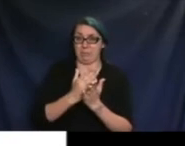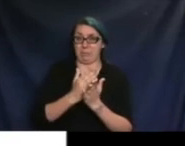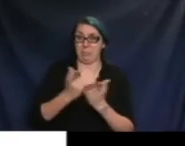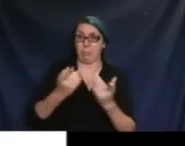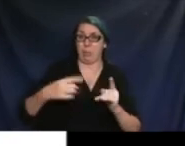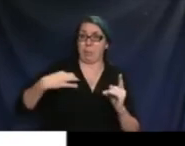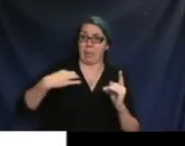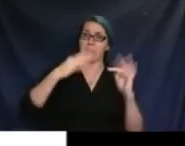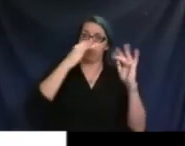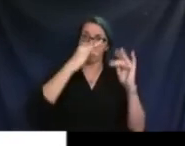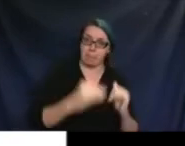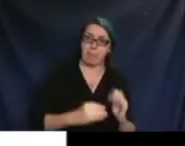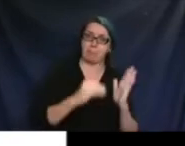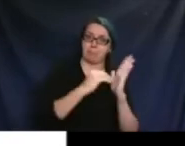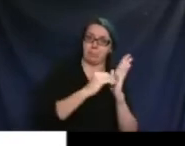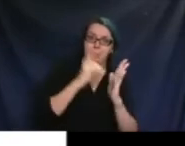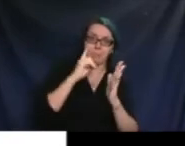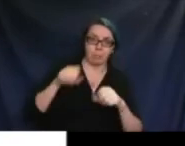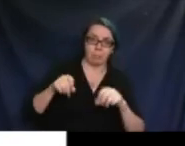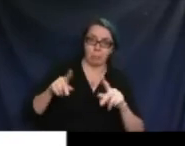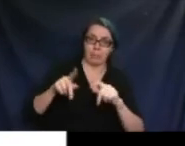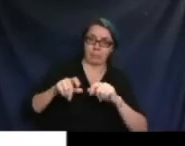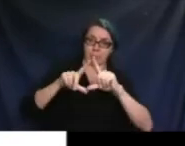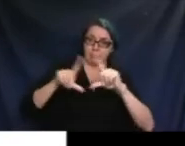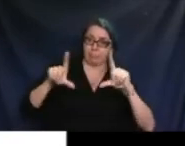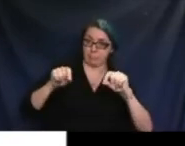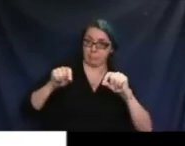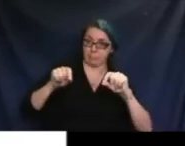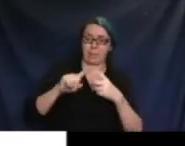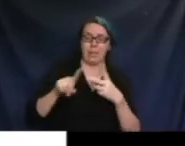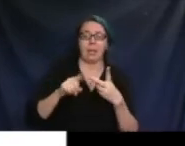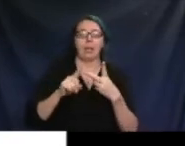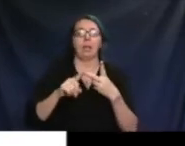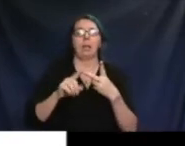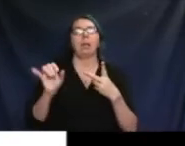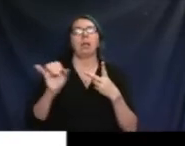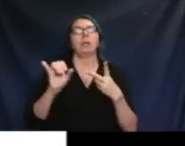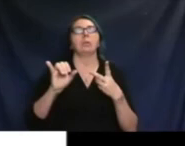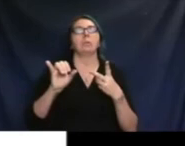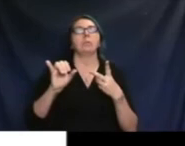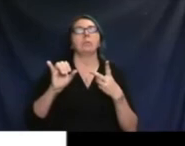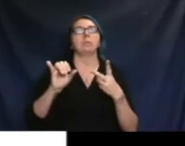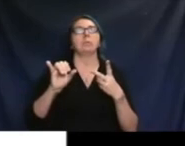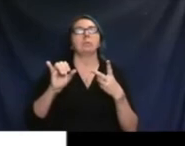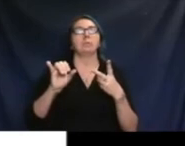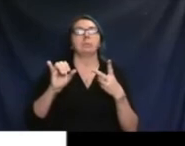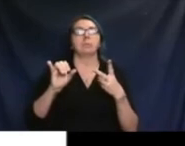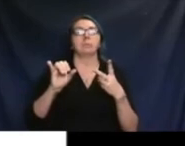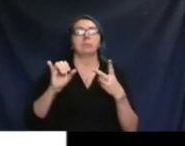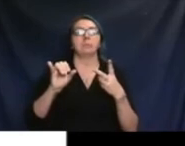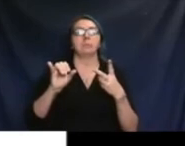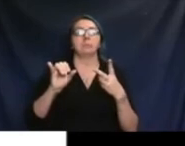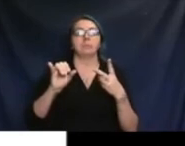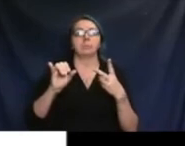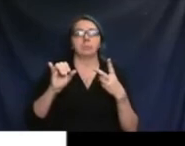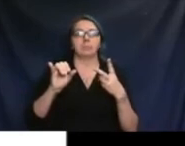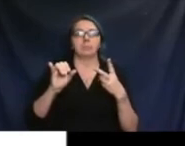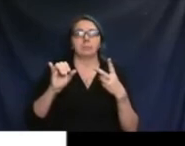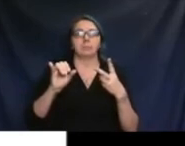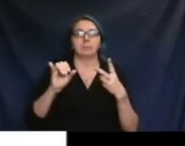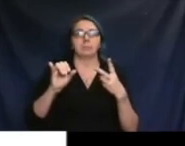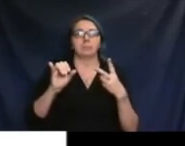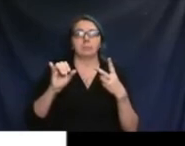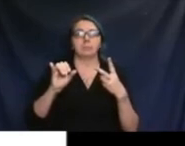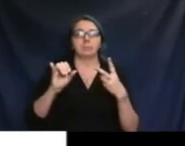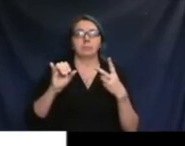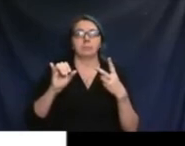consultation regarding code compliance and possible site selection part of the envelope? Or are